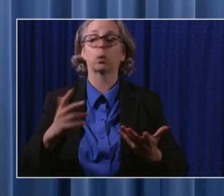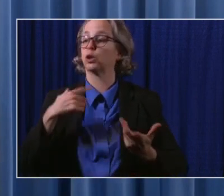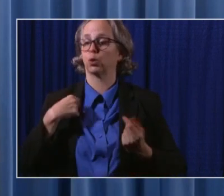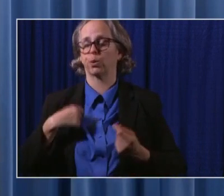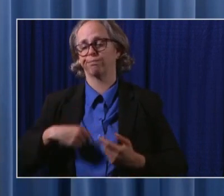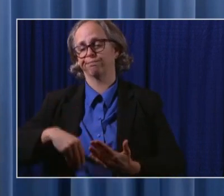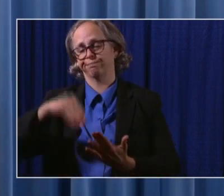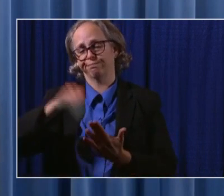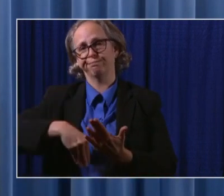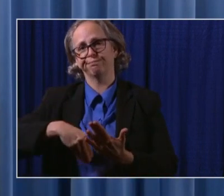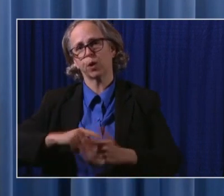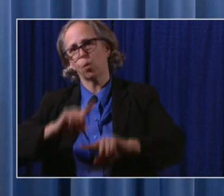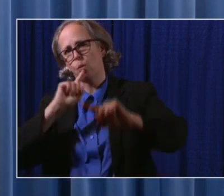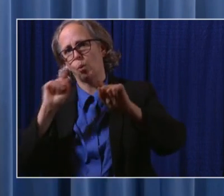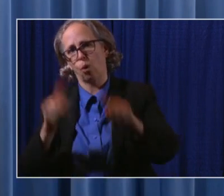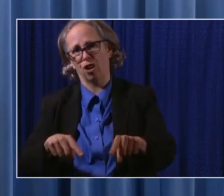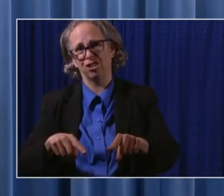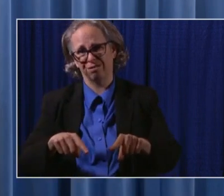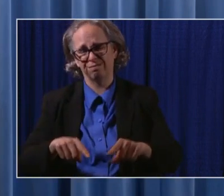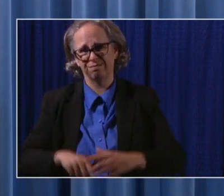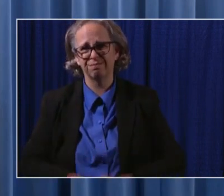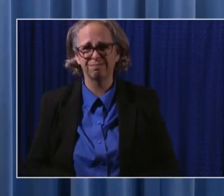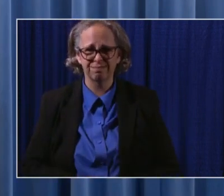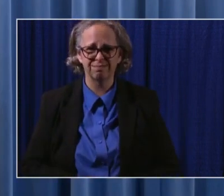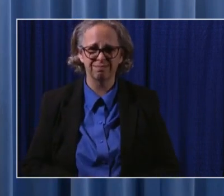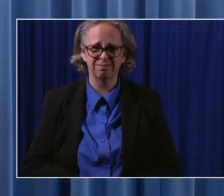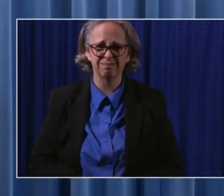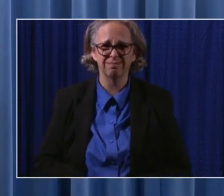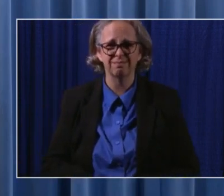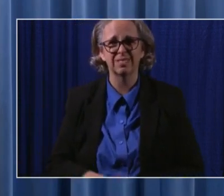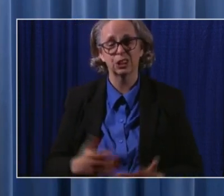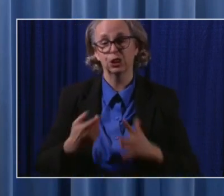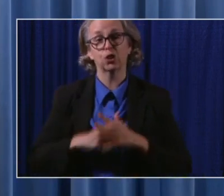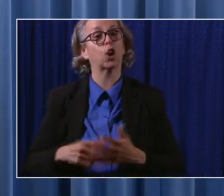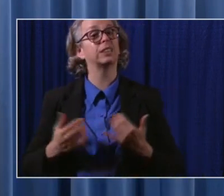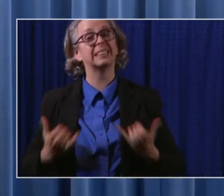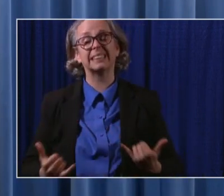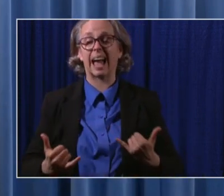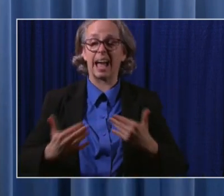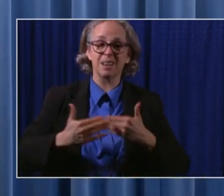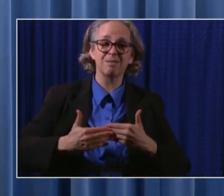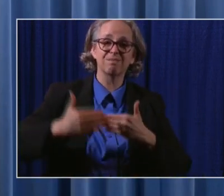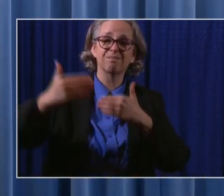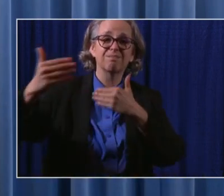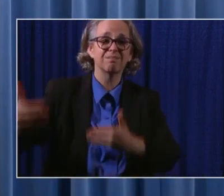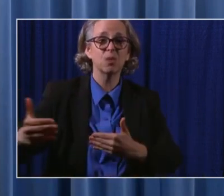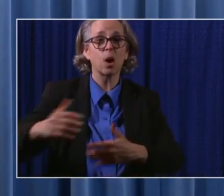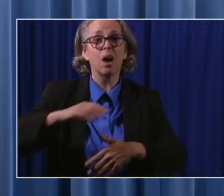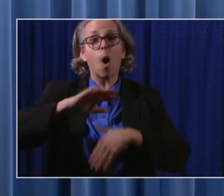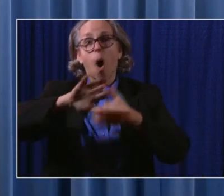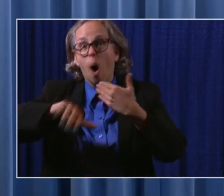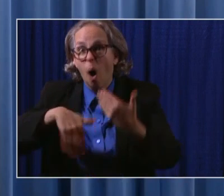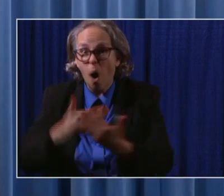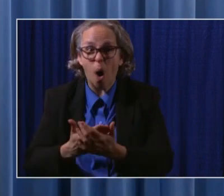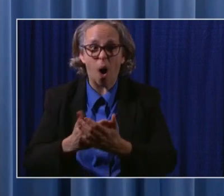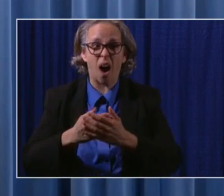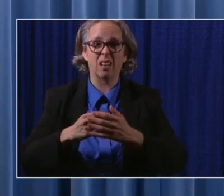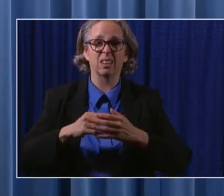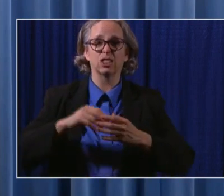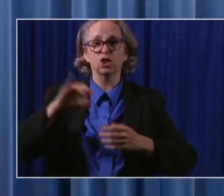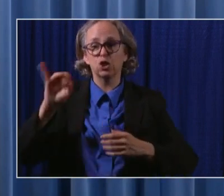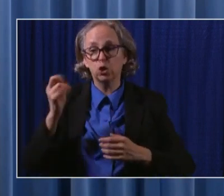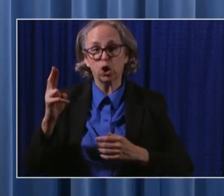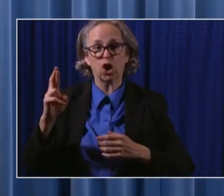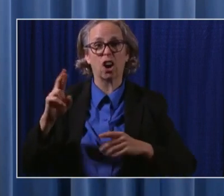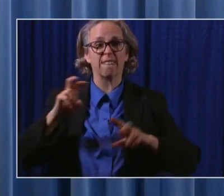that will take all fairs going forward to junior fairs. I want to say again a shout